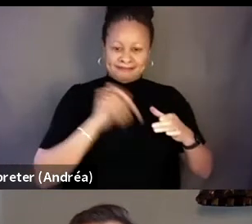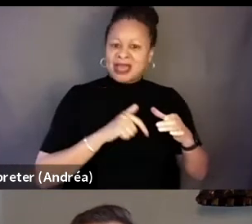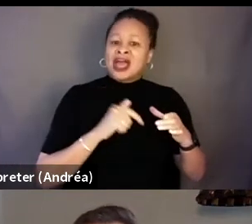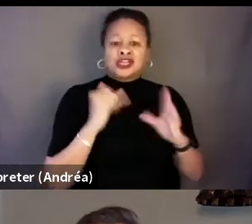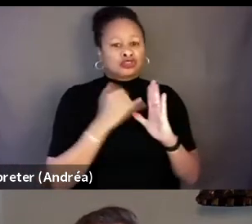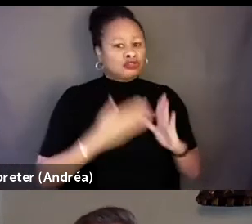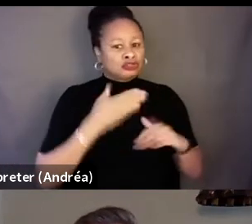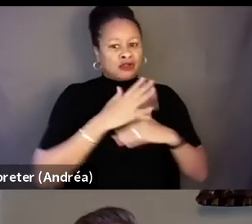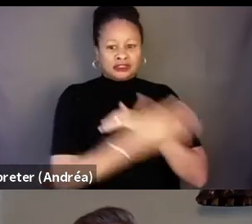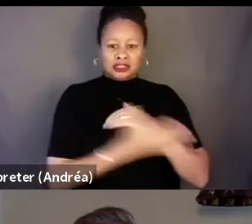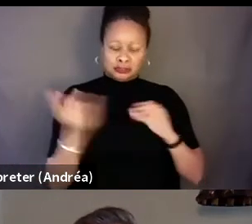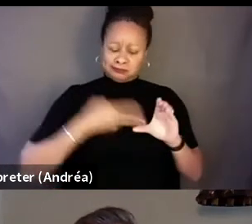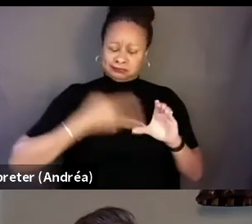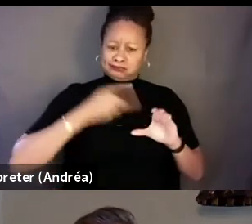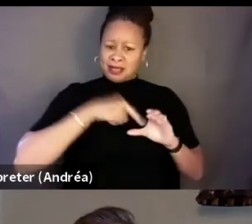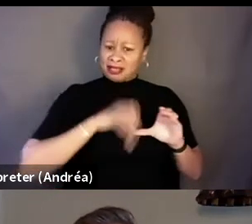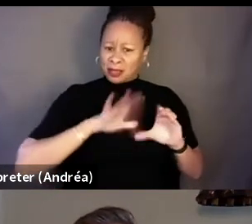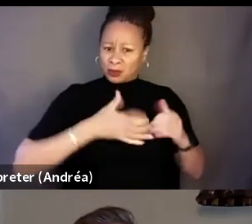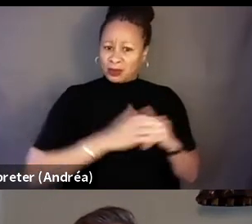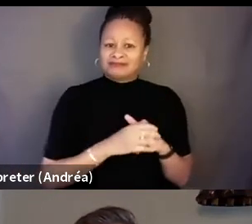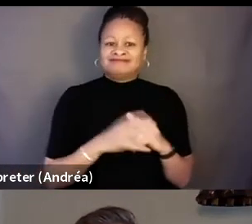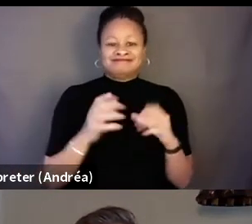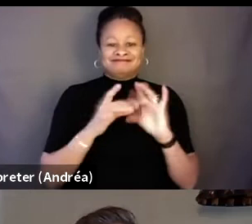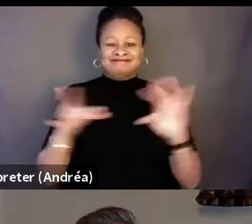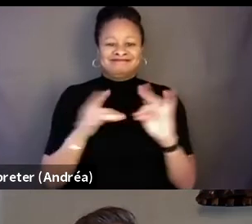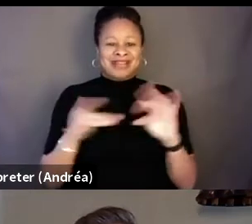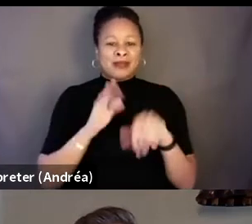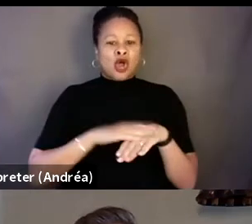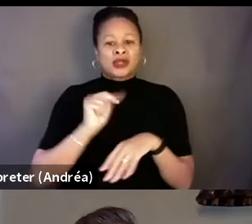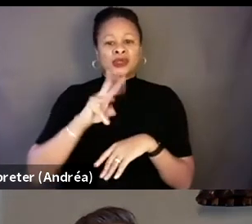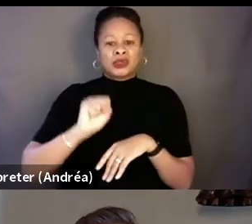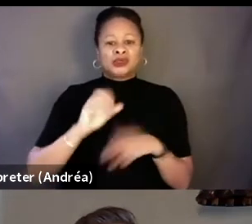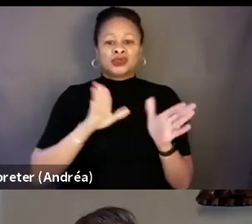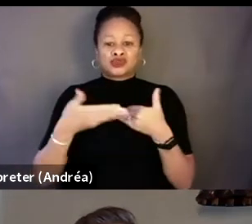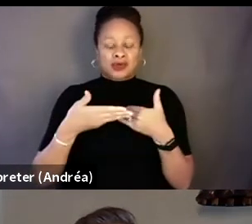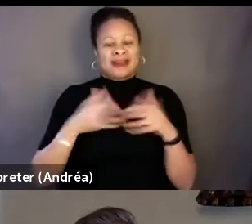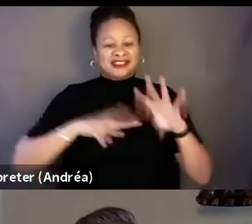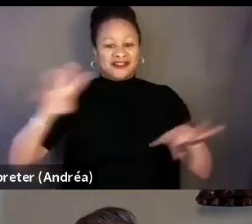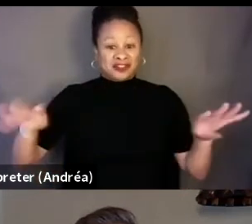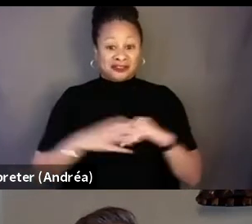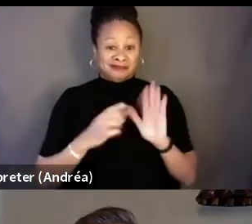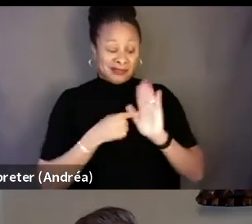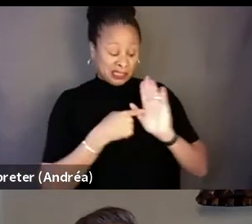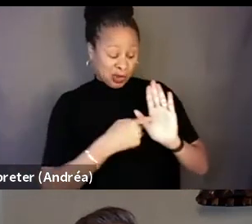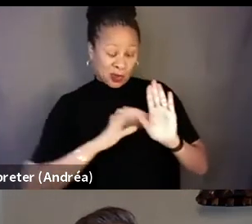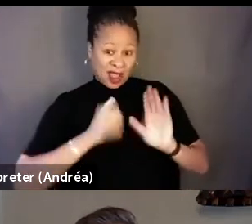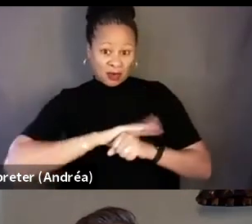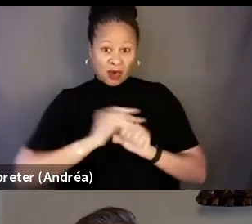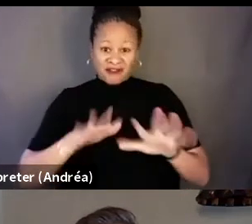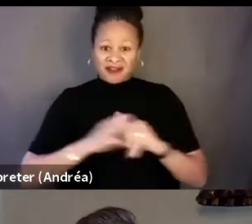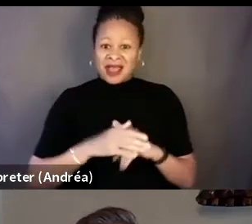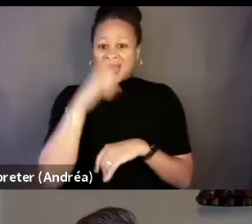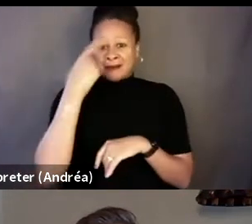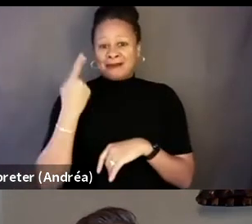the country, issued a statement on newsroom diversity. They detailed ways in which the coronavirus pandemic, Black